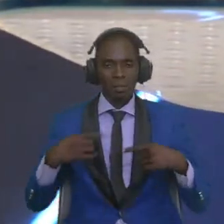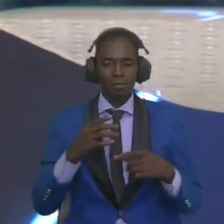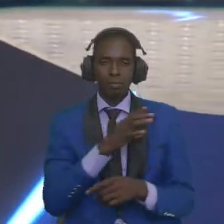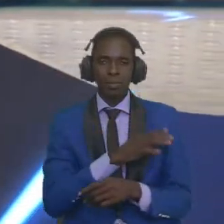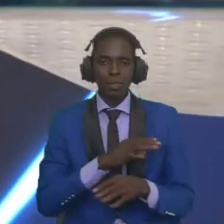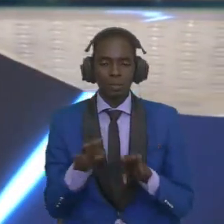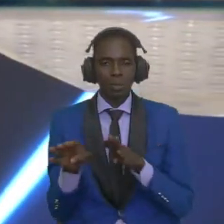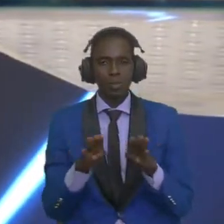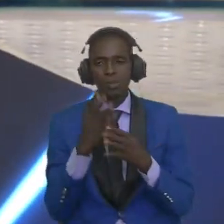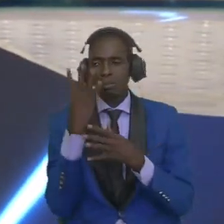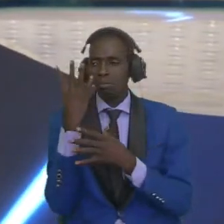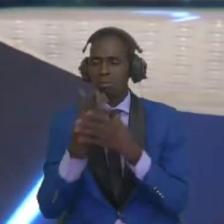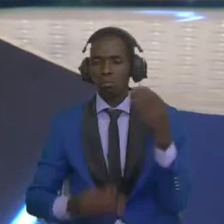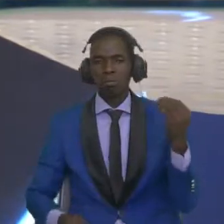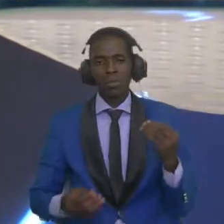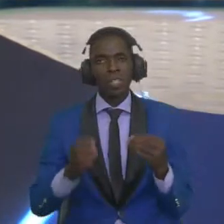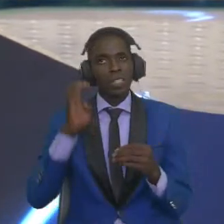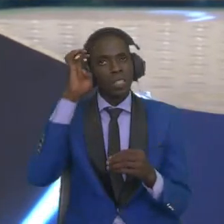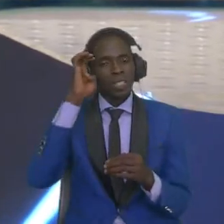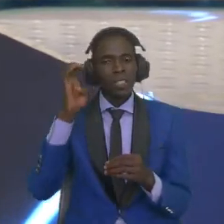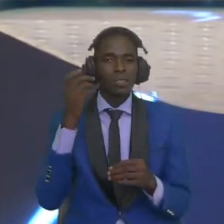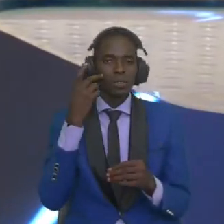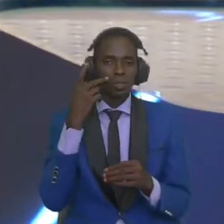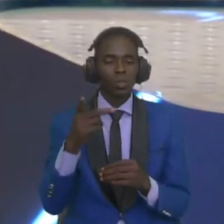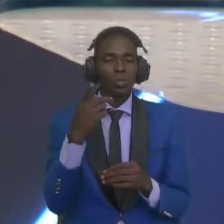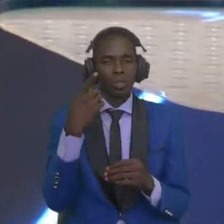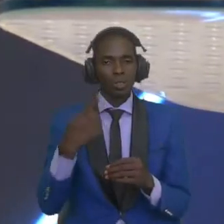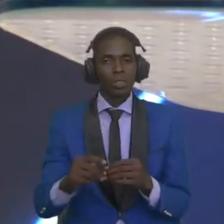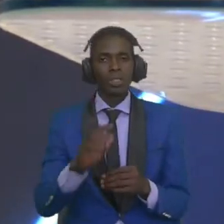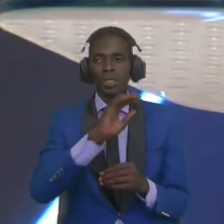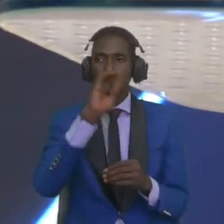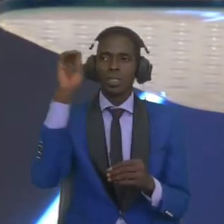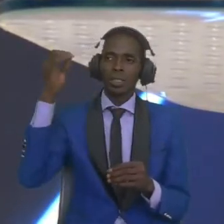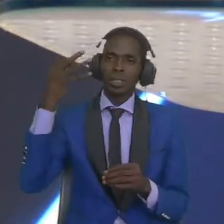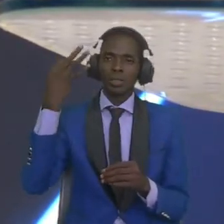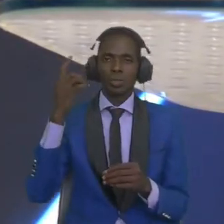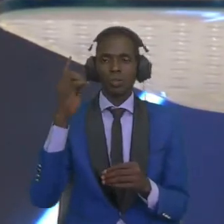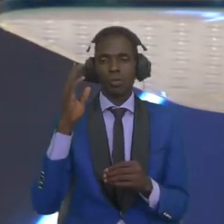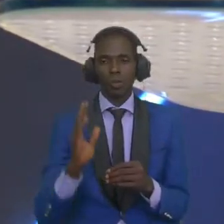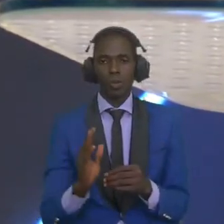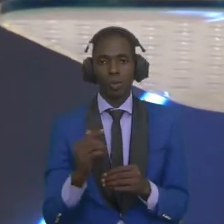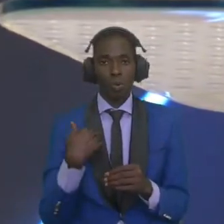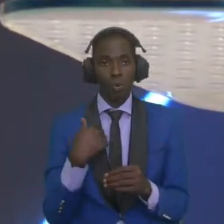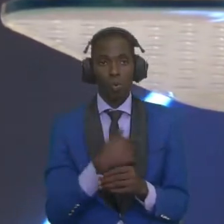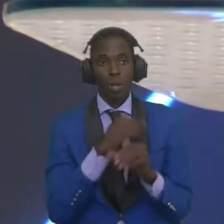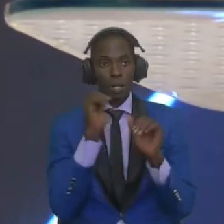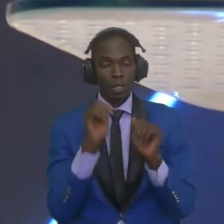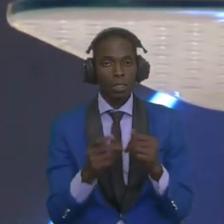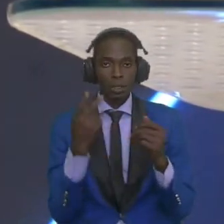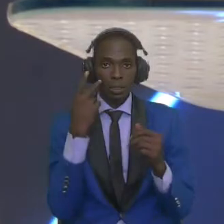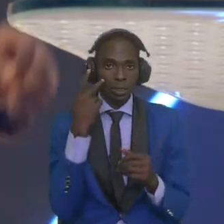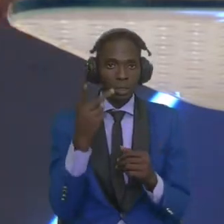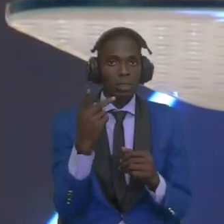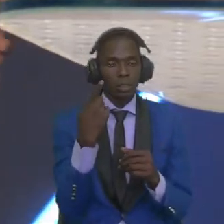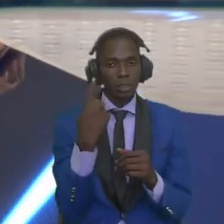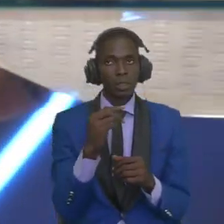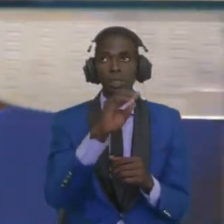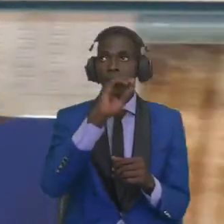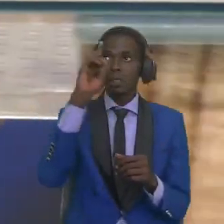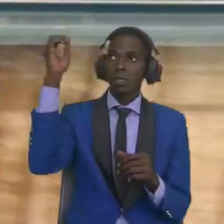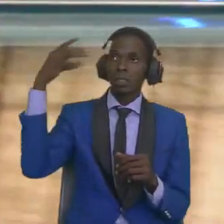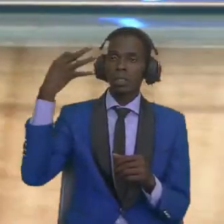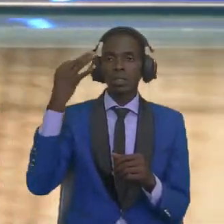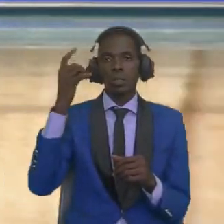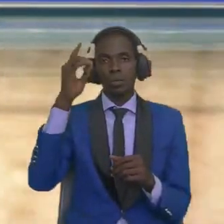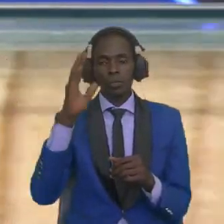He saw the grace of God. We can see the salvation. We can see the grace of God. We